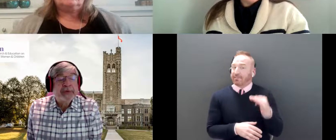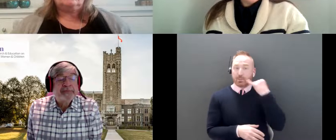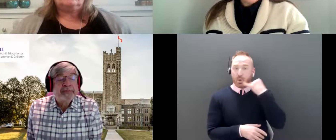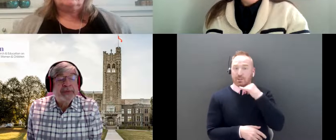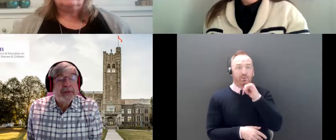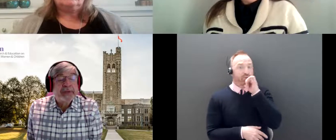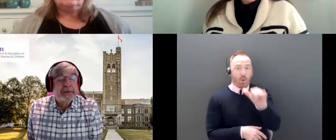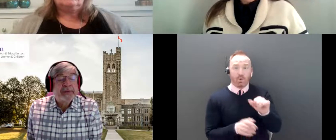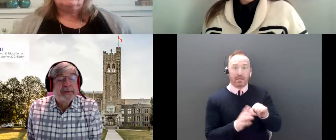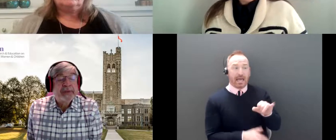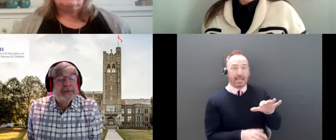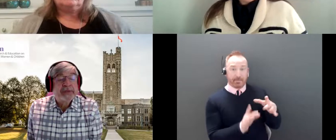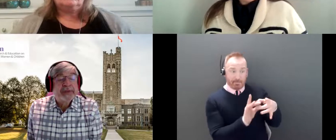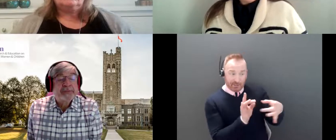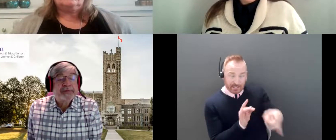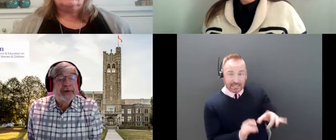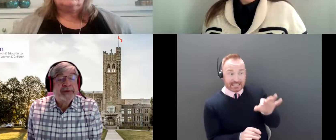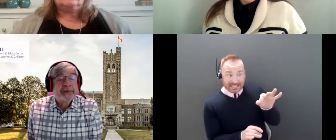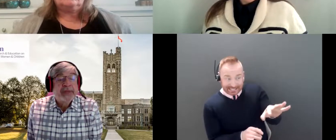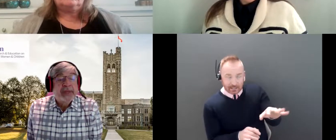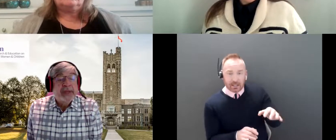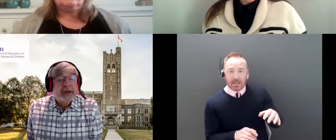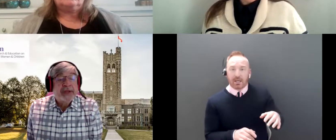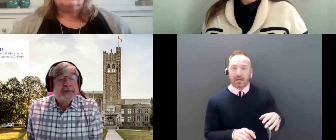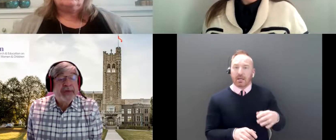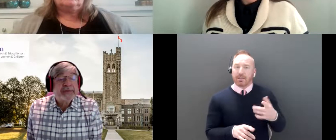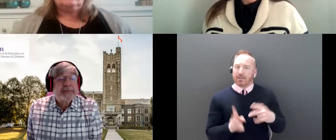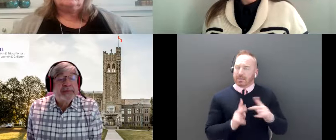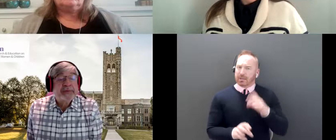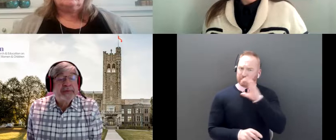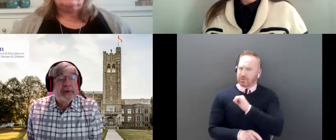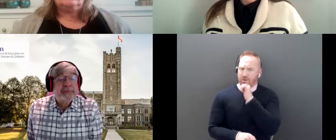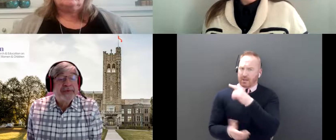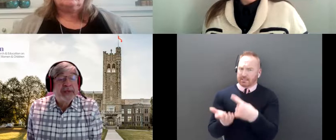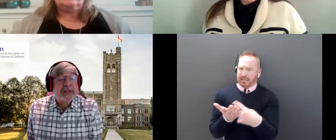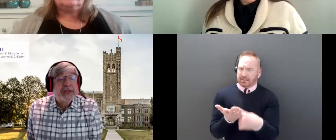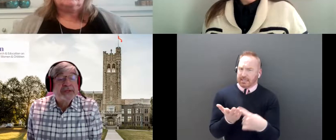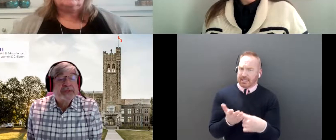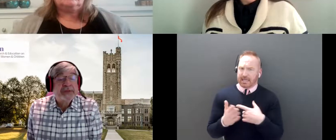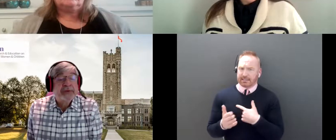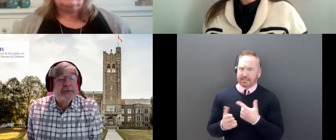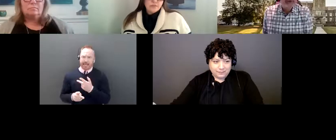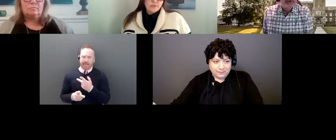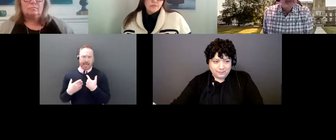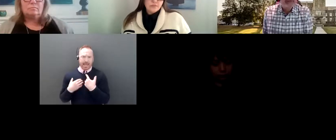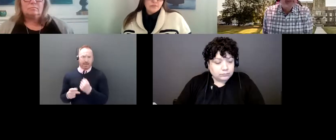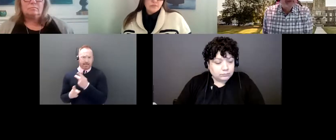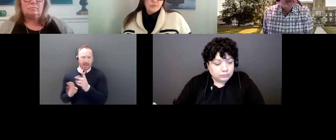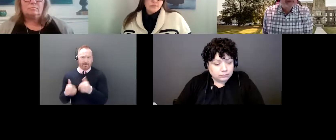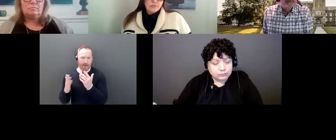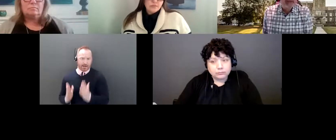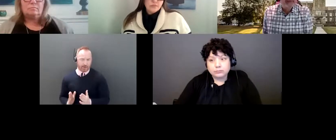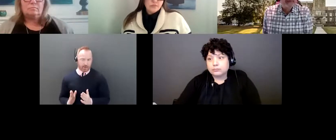think you're comfortable talking about it as a healthcare provider. I'd also ask about homicidal ideation. Are there ways that you've